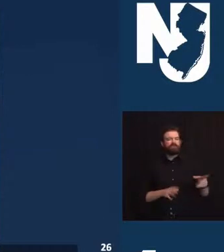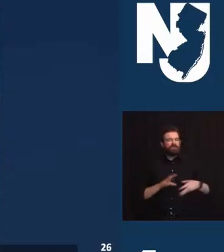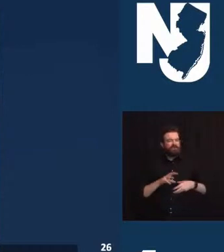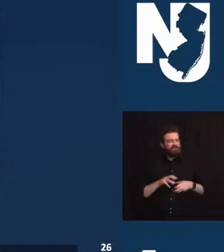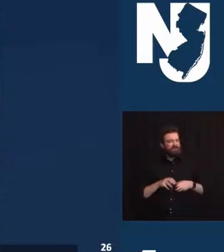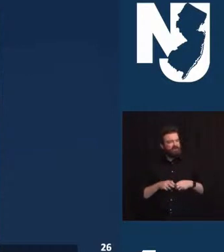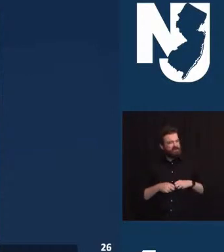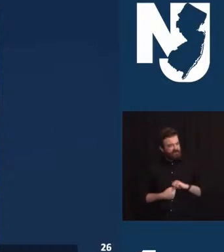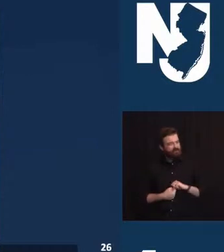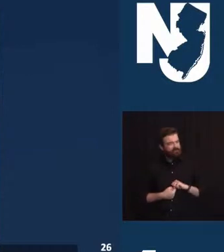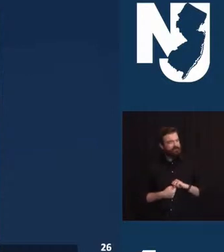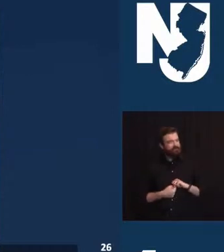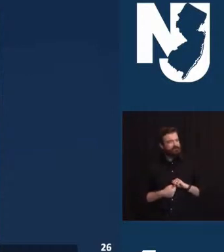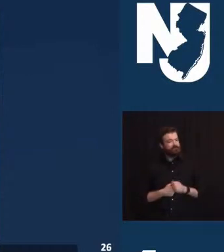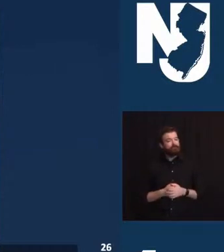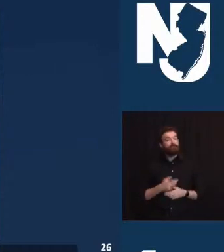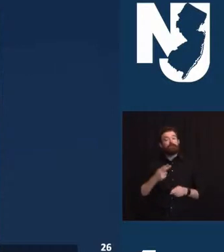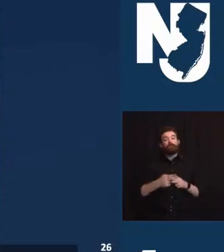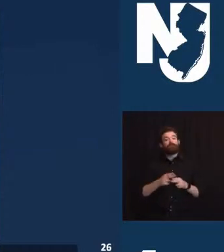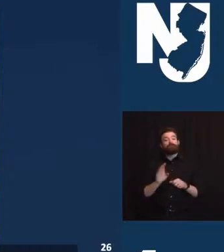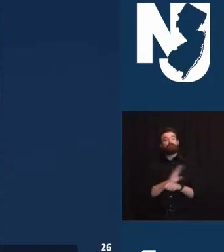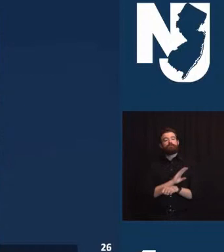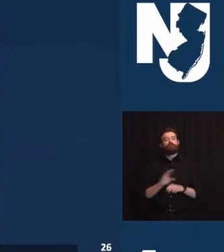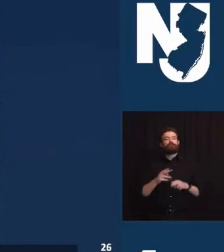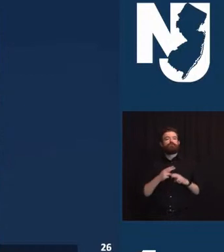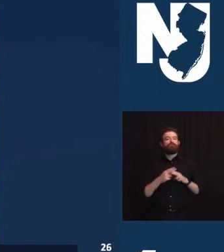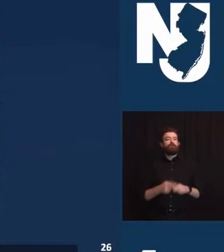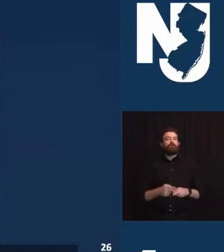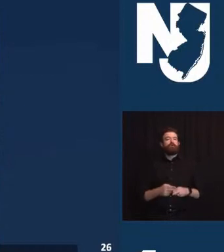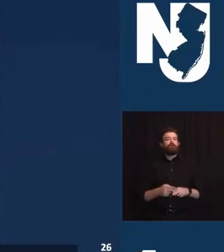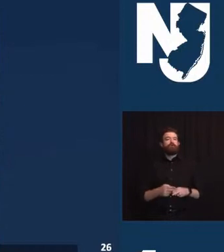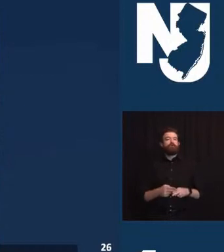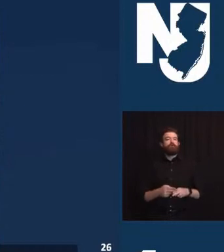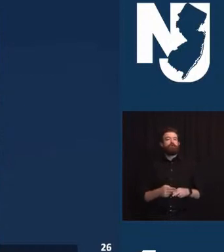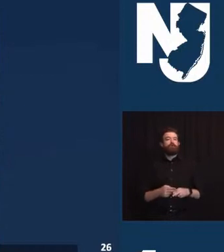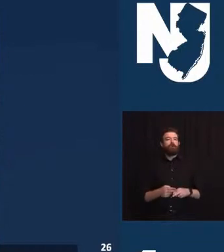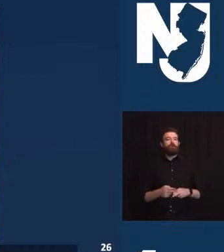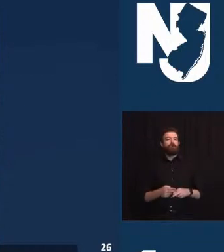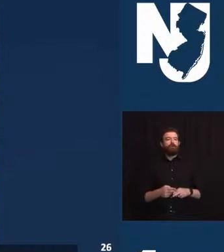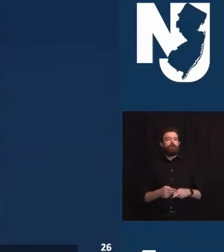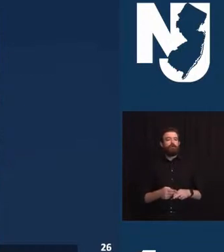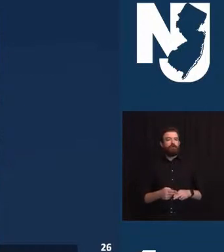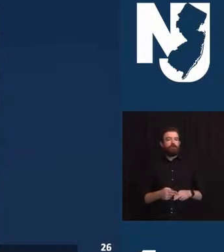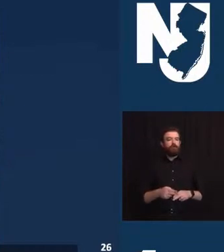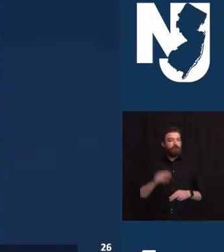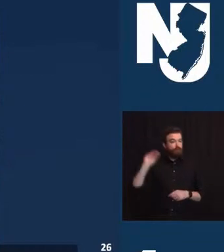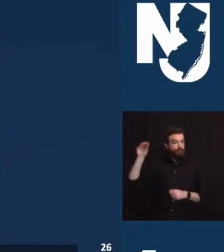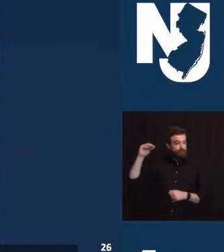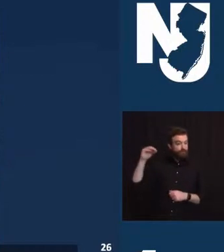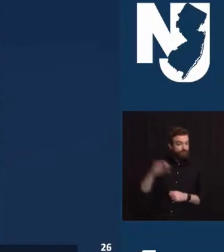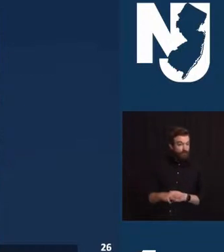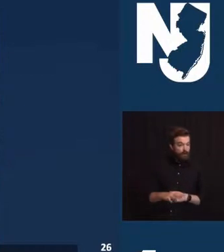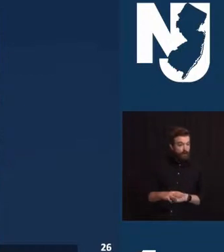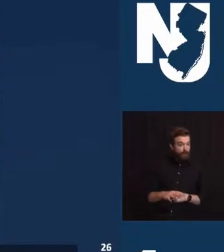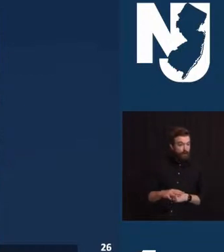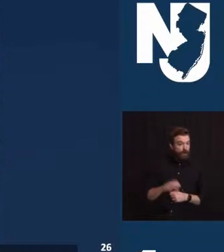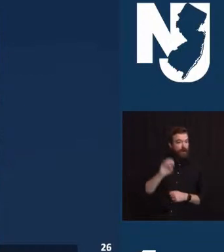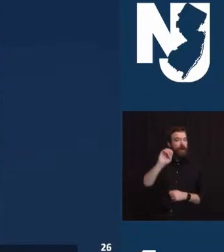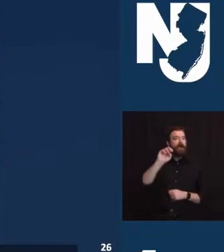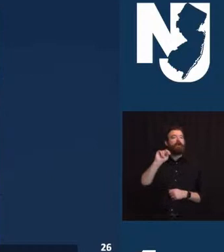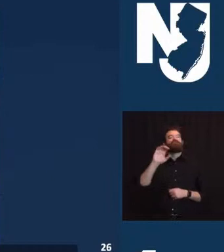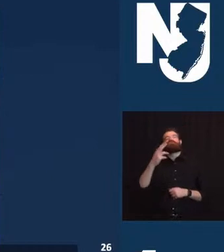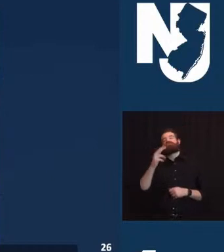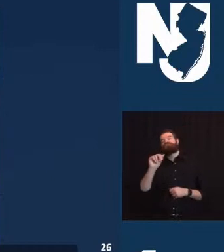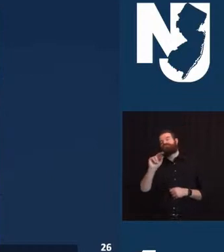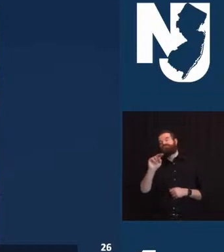garden. Now, with the global pandemic centered on India, she is giving back, donating all of her profits to support